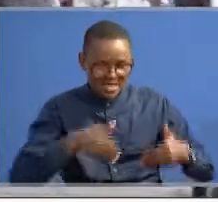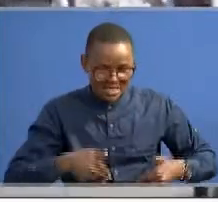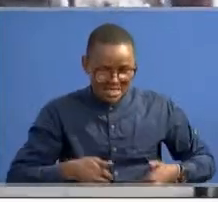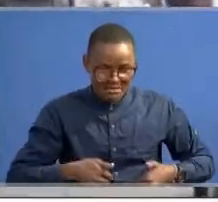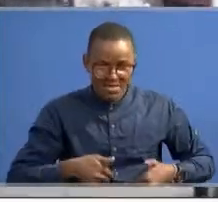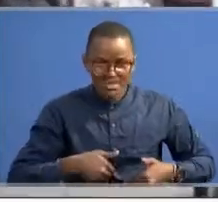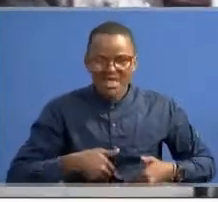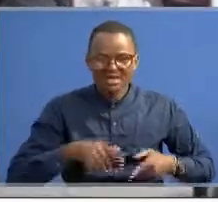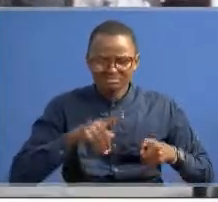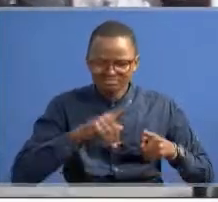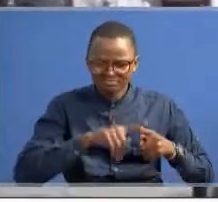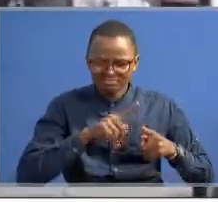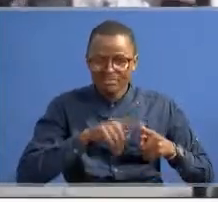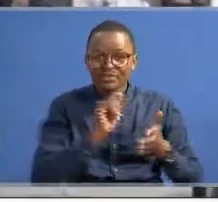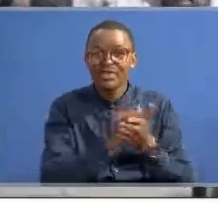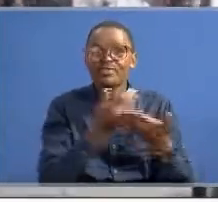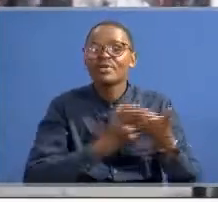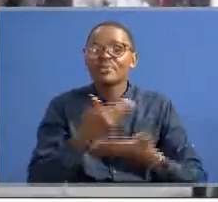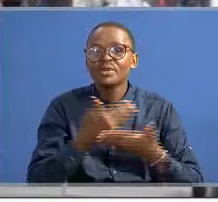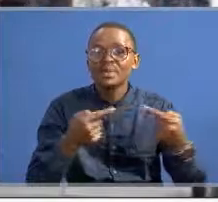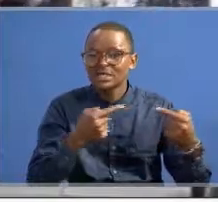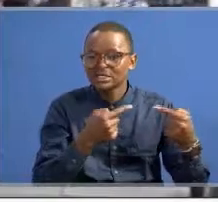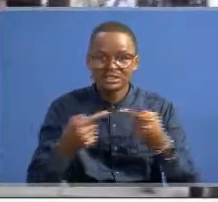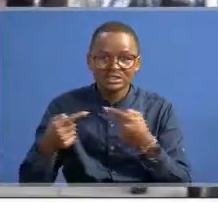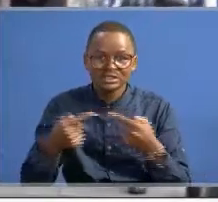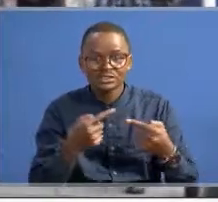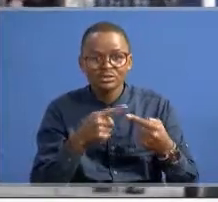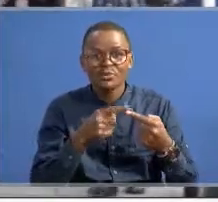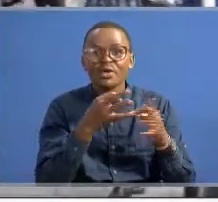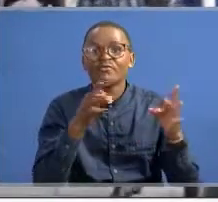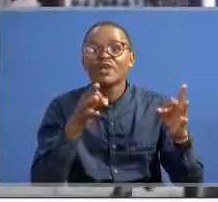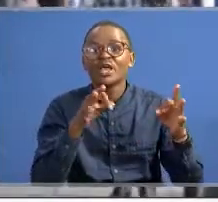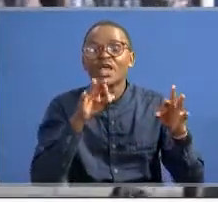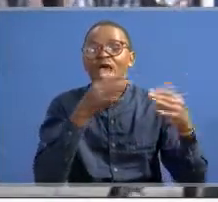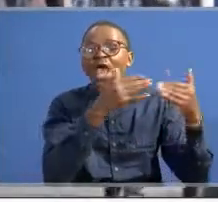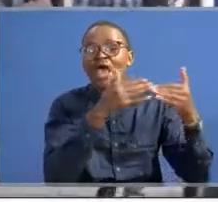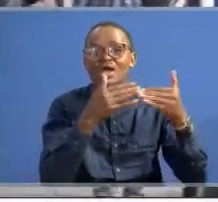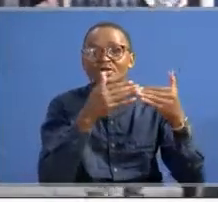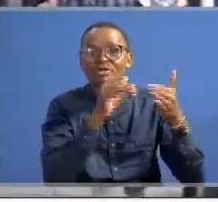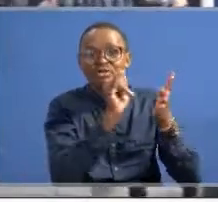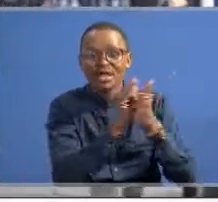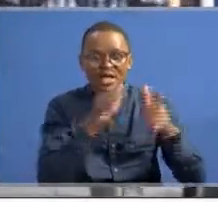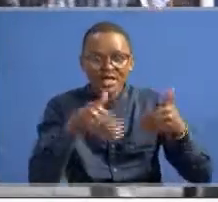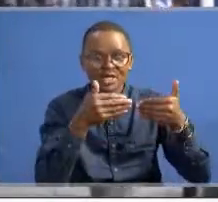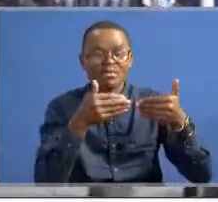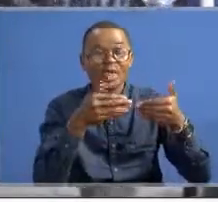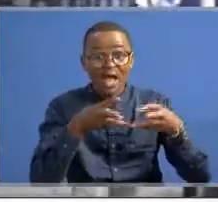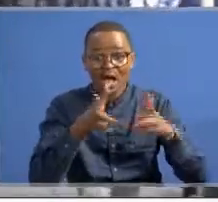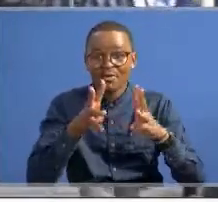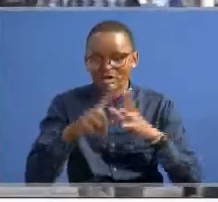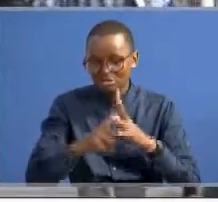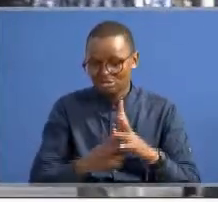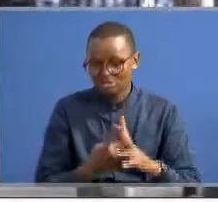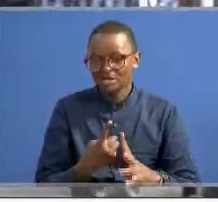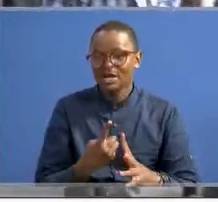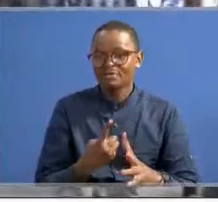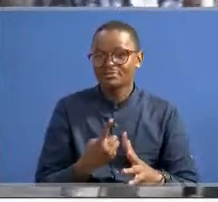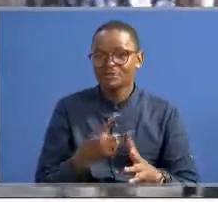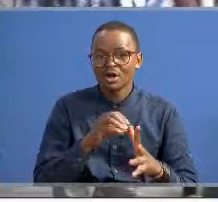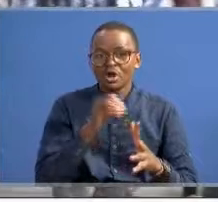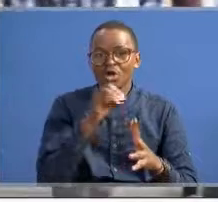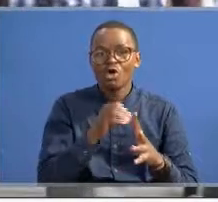very optimistic that the business competition is going to be free and fair, so as to give them a platform to start up